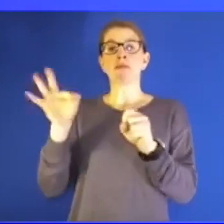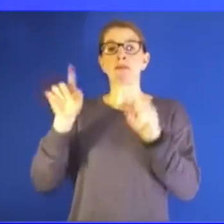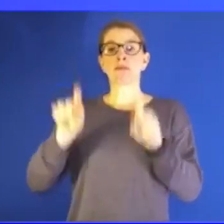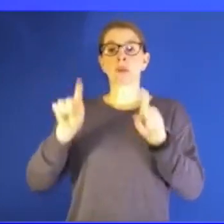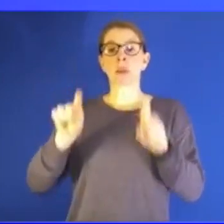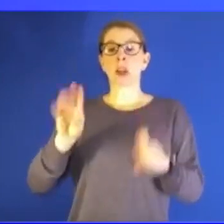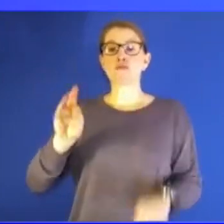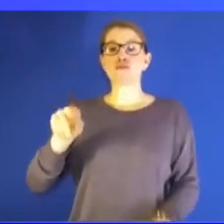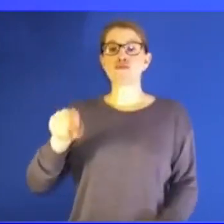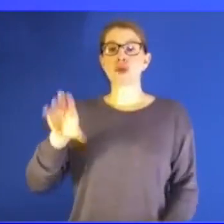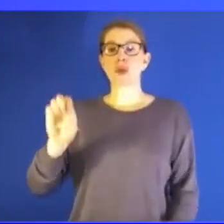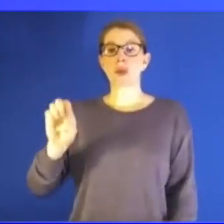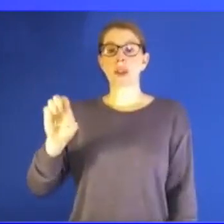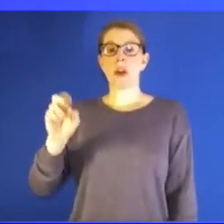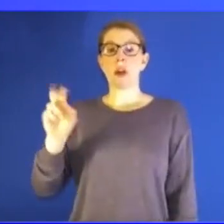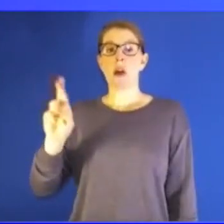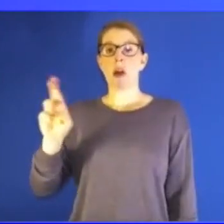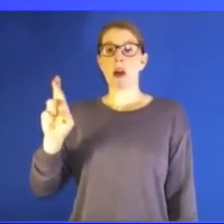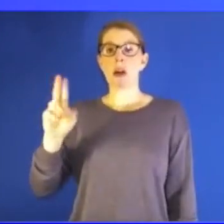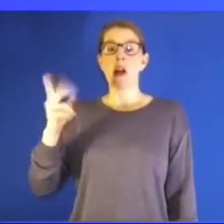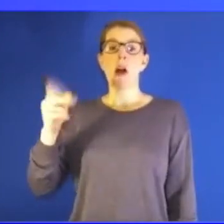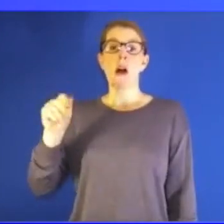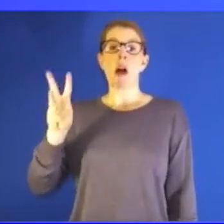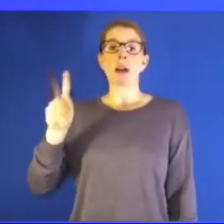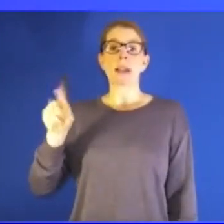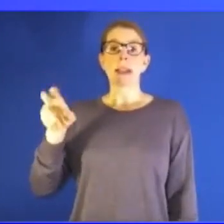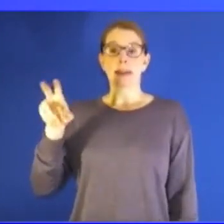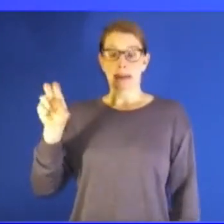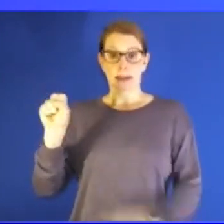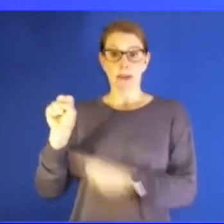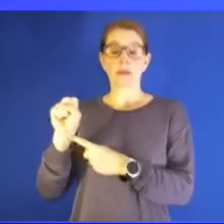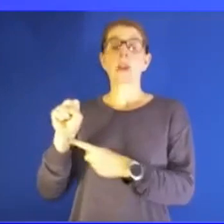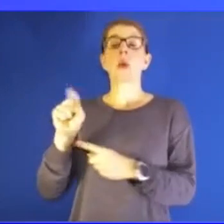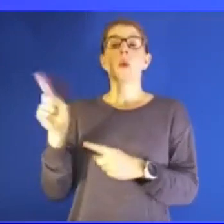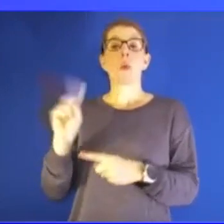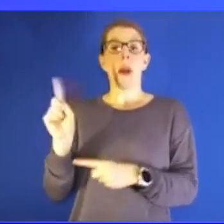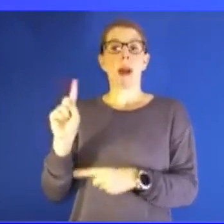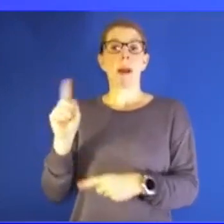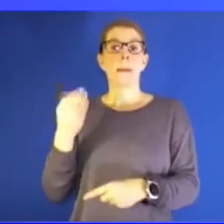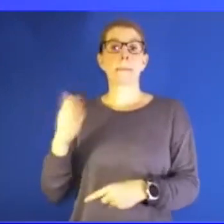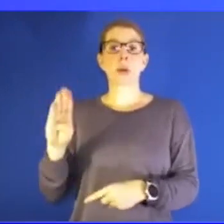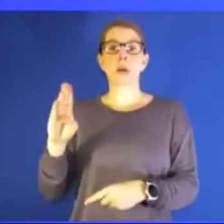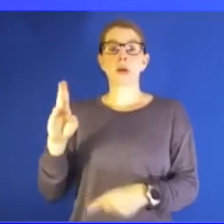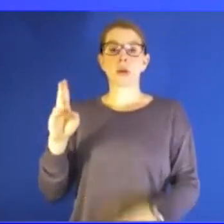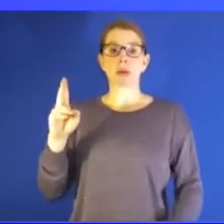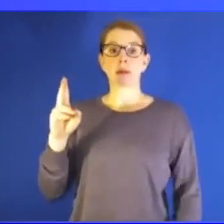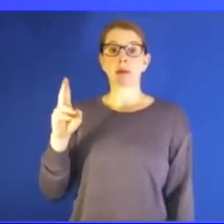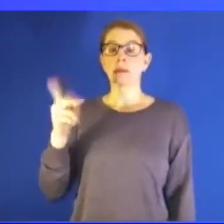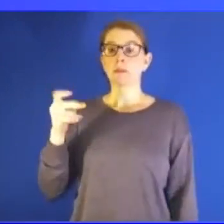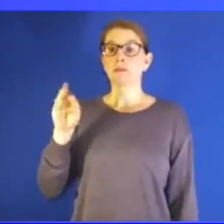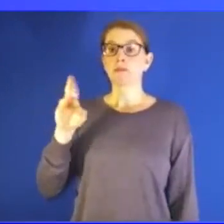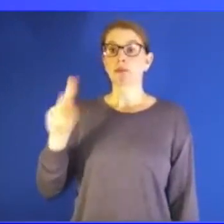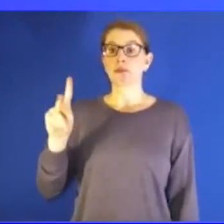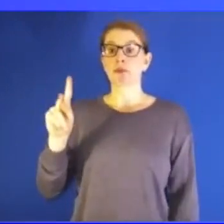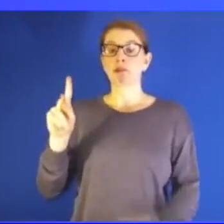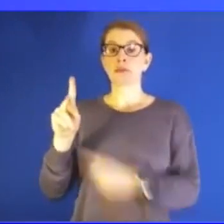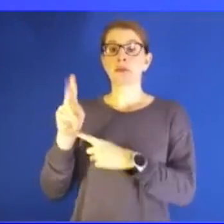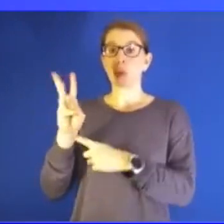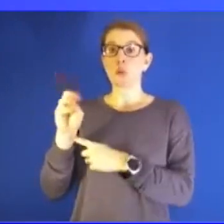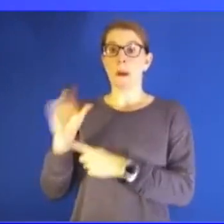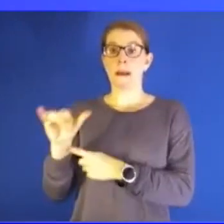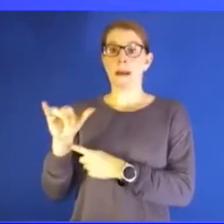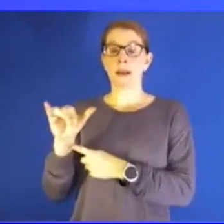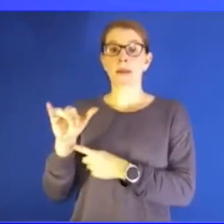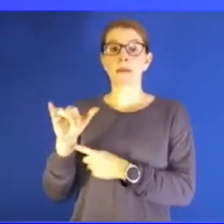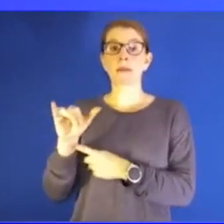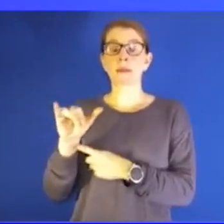Cultural Heritage Center on Blue Parkway. The site will offer free COVID tests every day, including weekends, through March 1st. But they